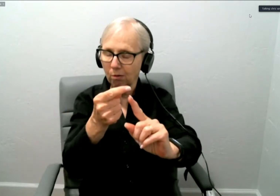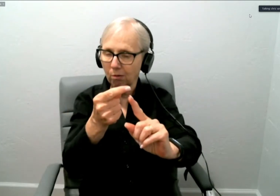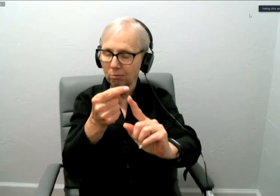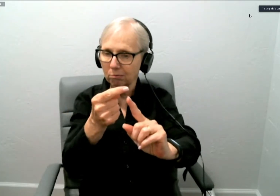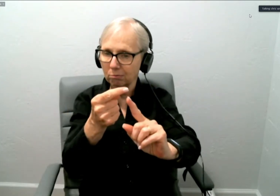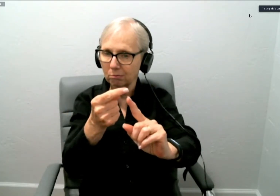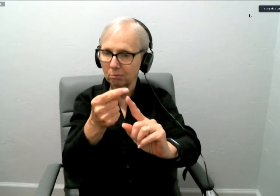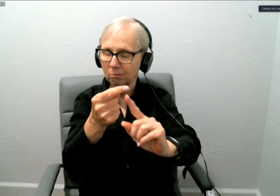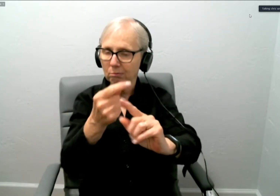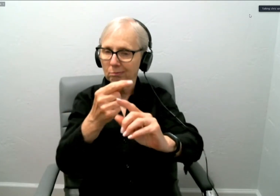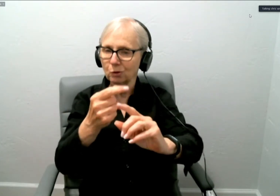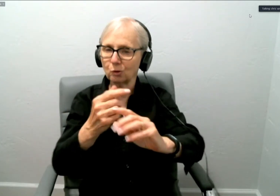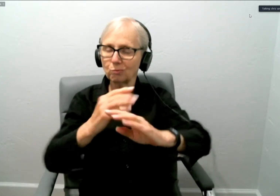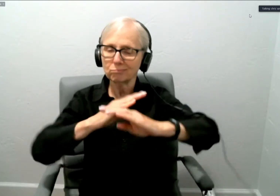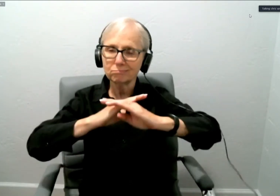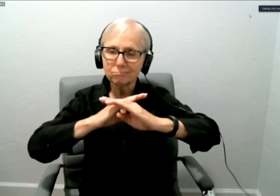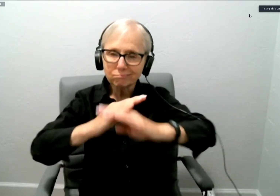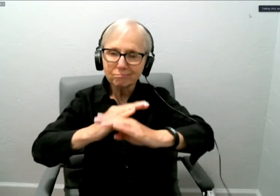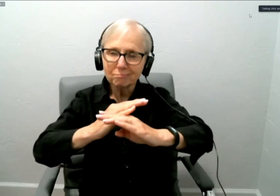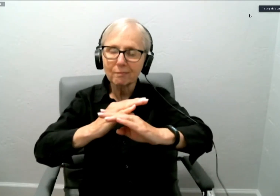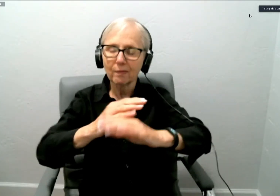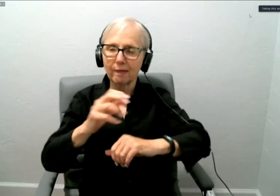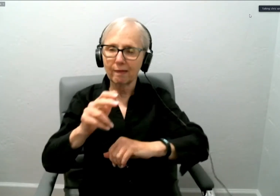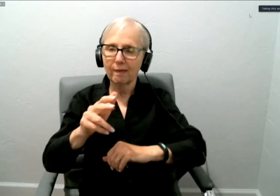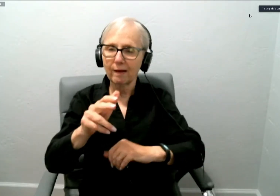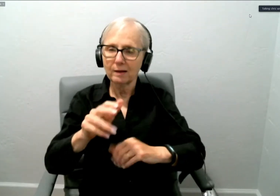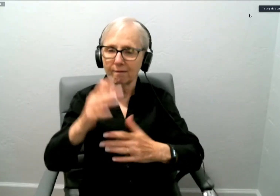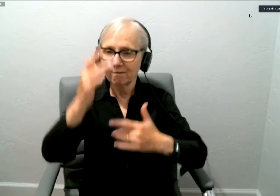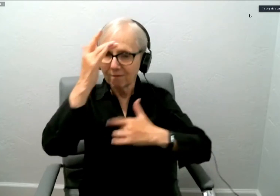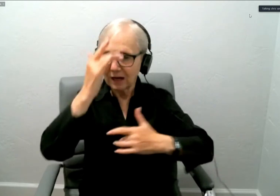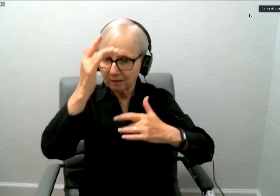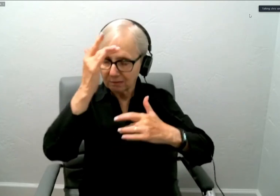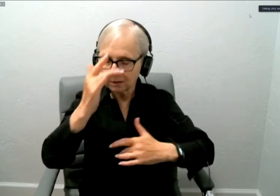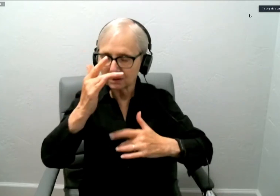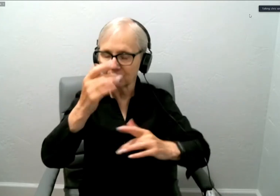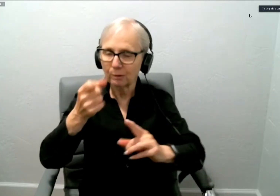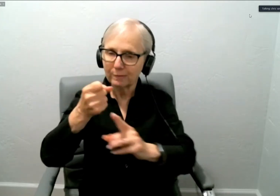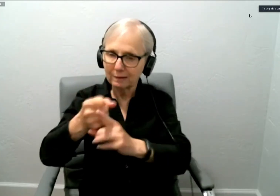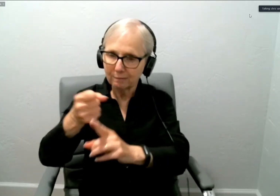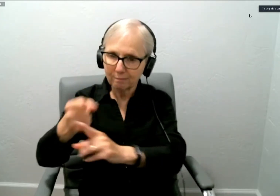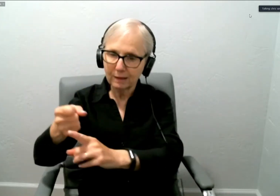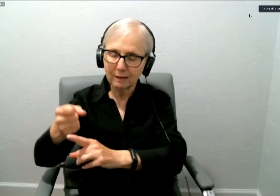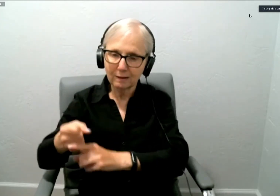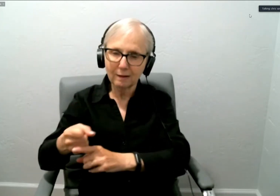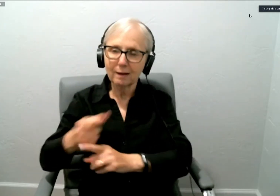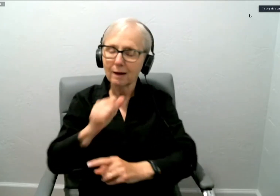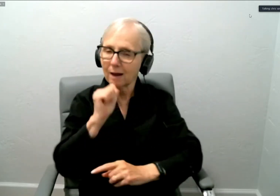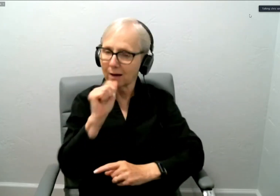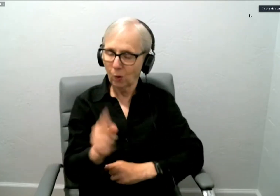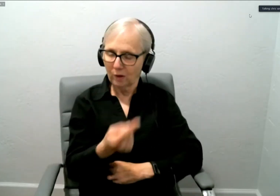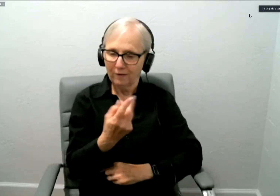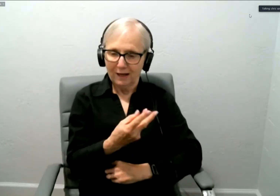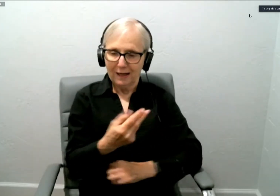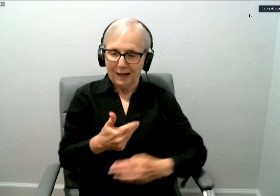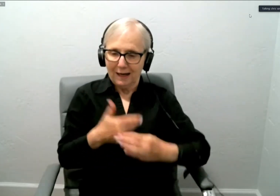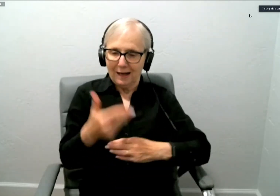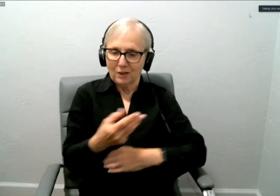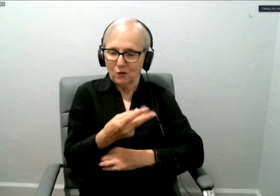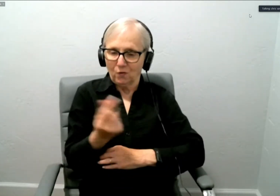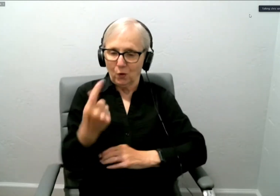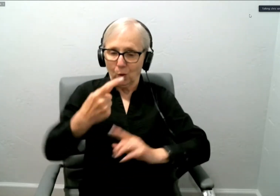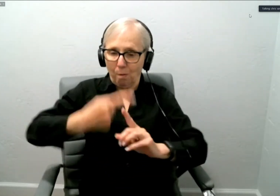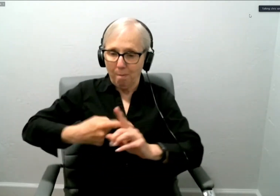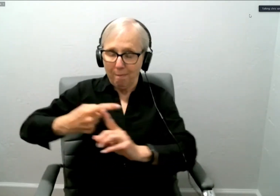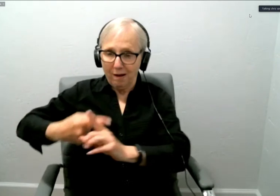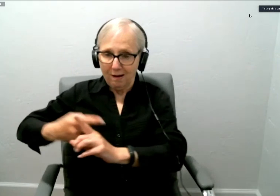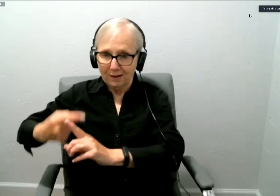what the virus is going to do? Are states talking about not just in the next couple of months, but the next couple of years while